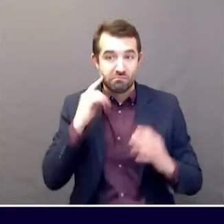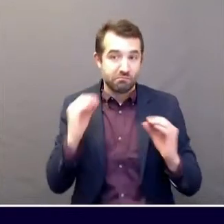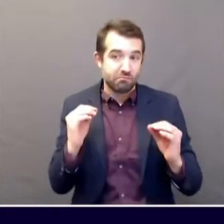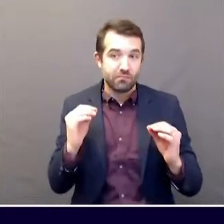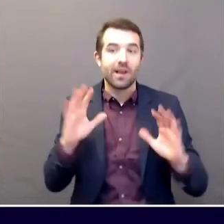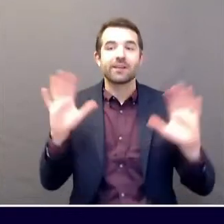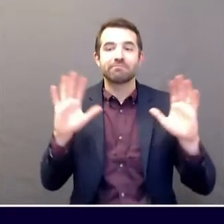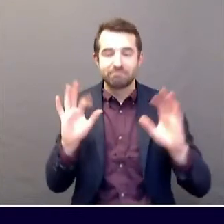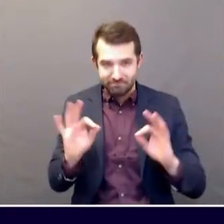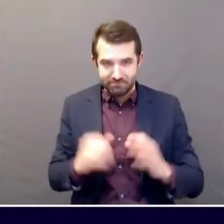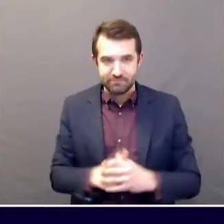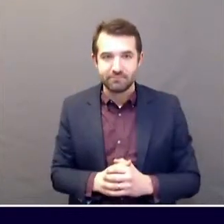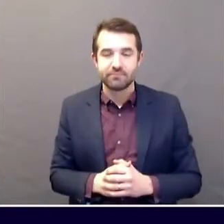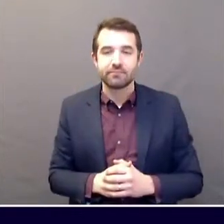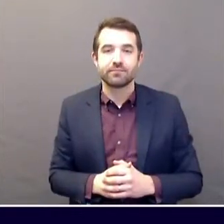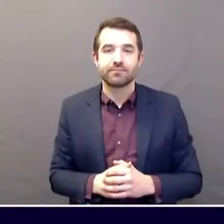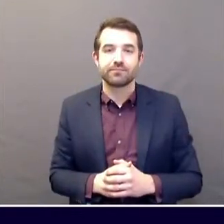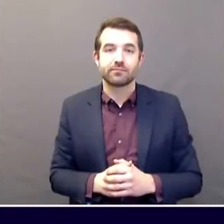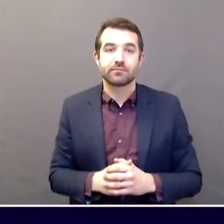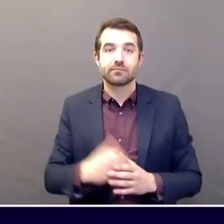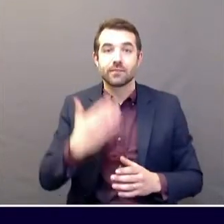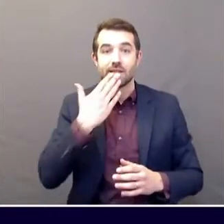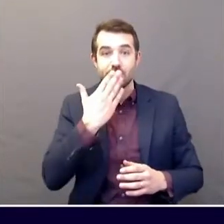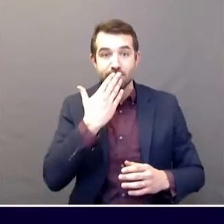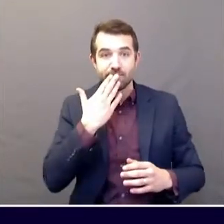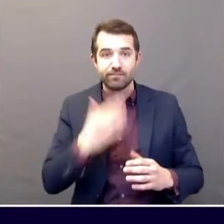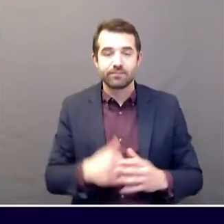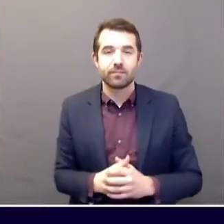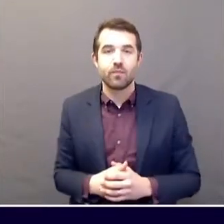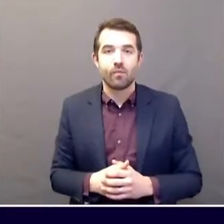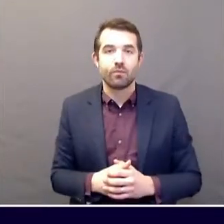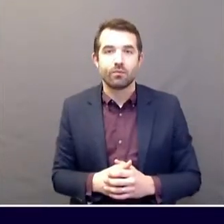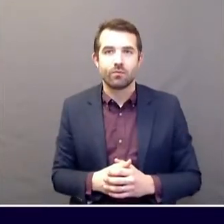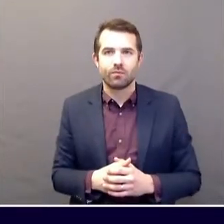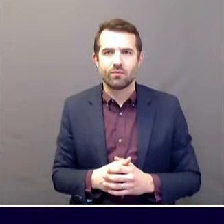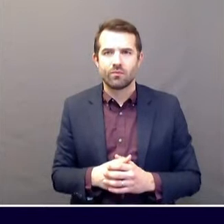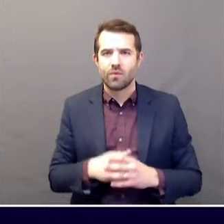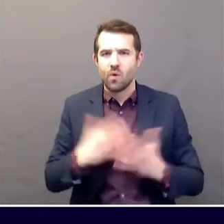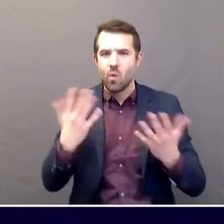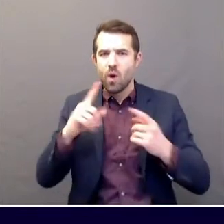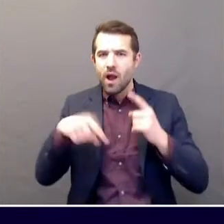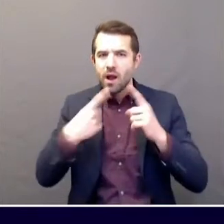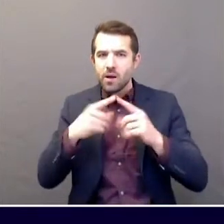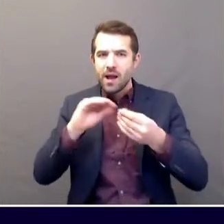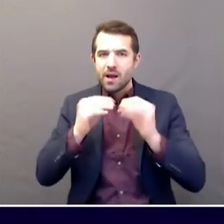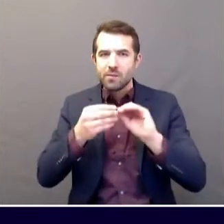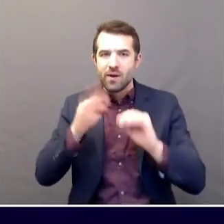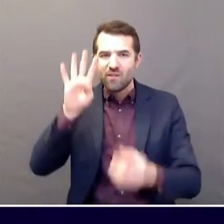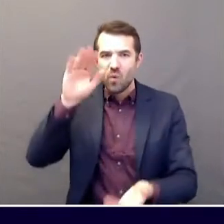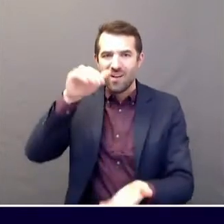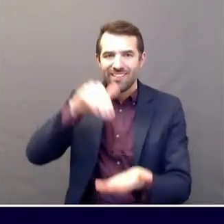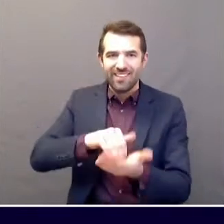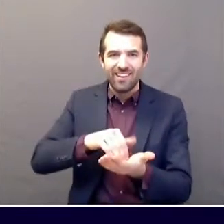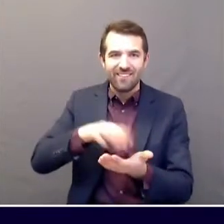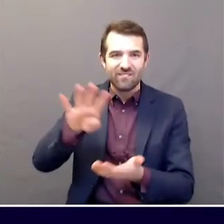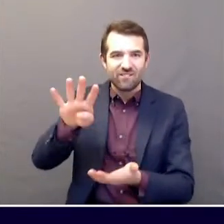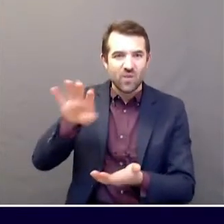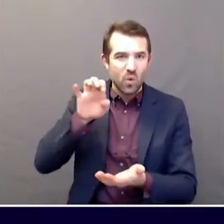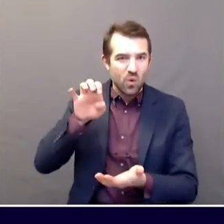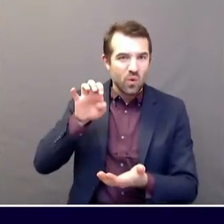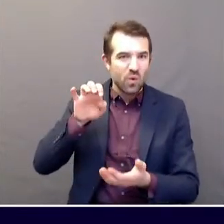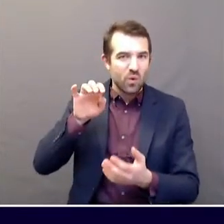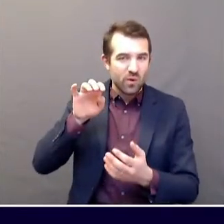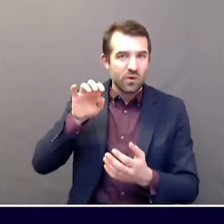Thank you, Dr. Shaw. First, I wanted to ask a quick question about the 4,400 vaccines that you mentioned. Are those now